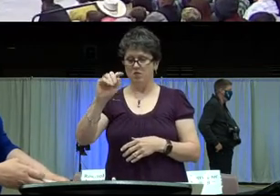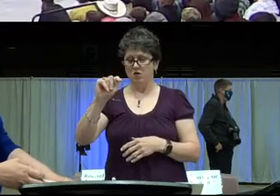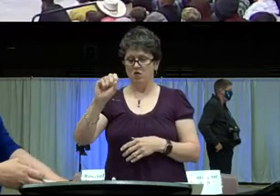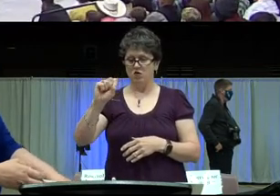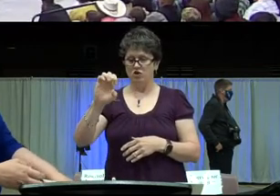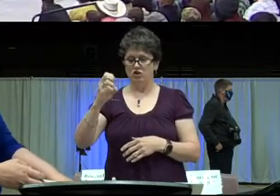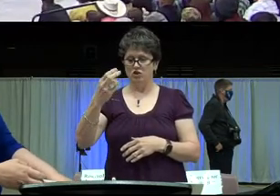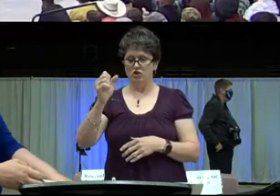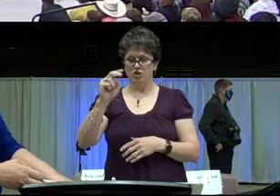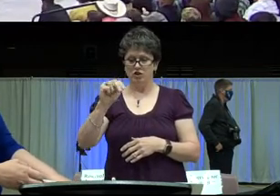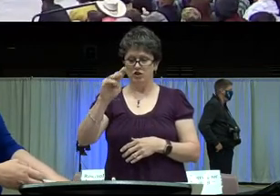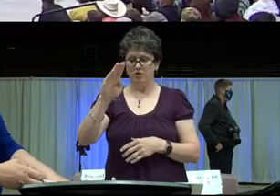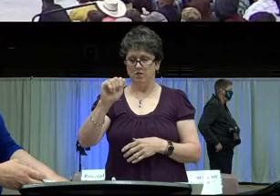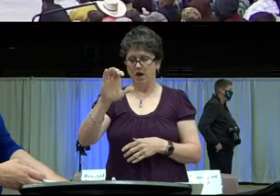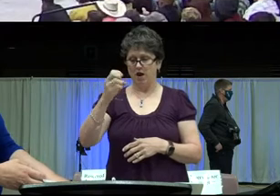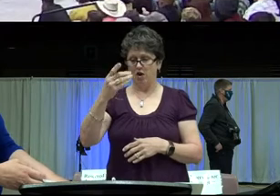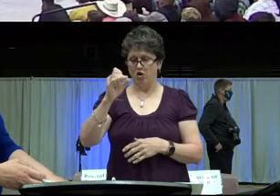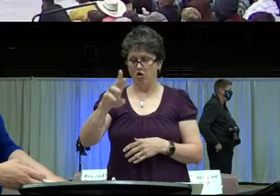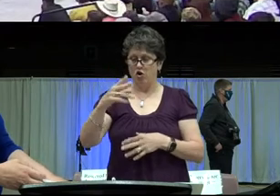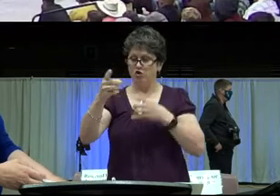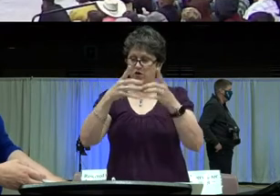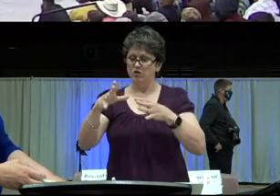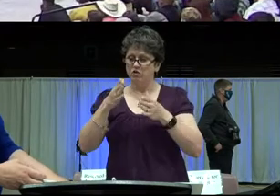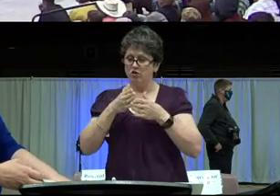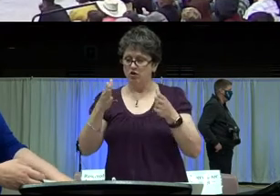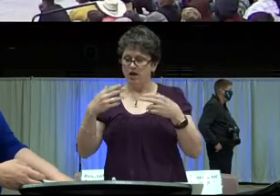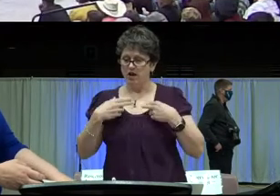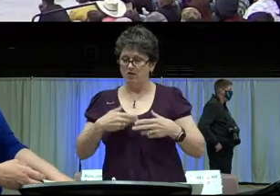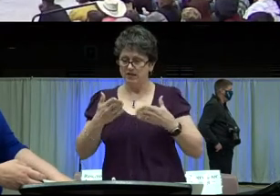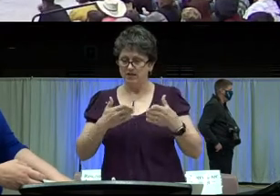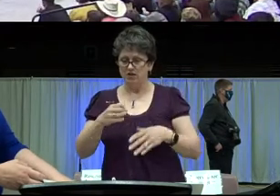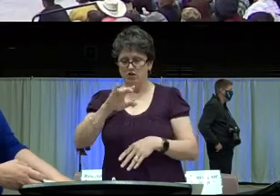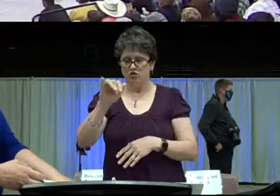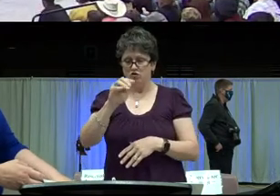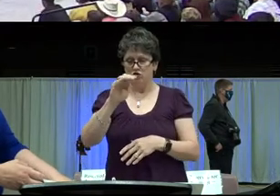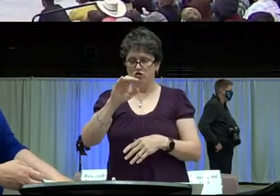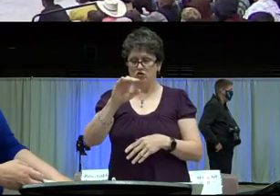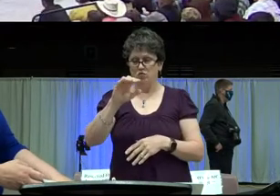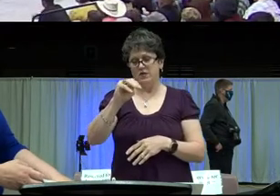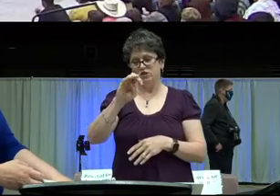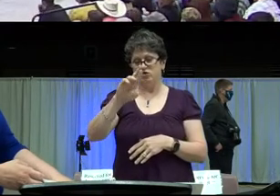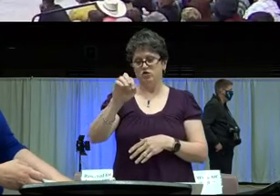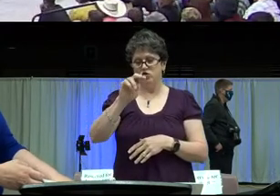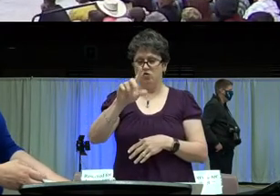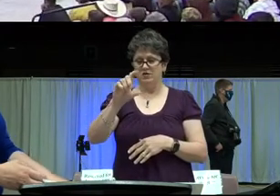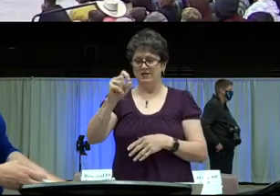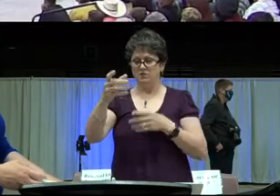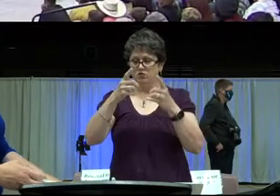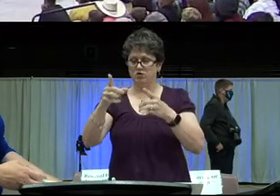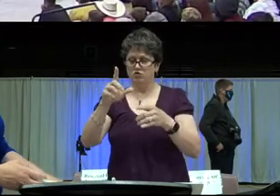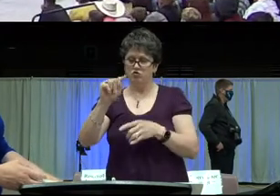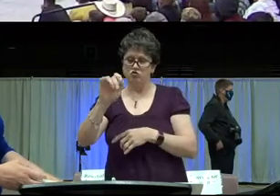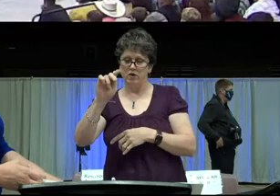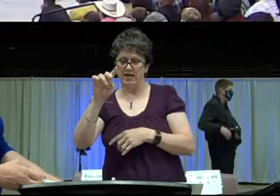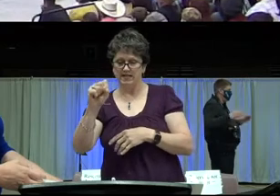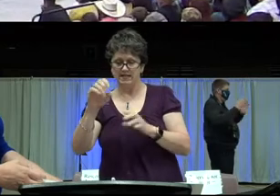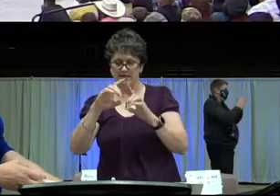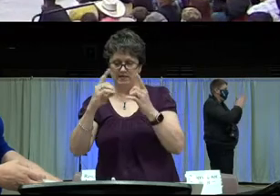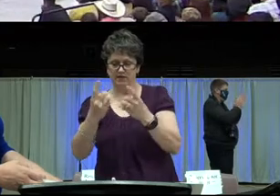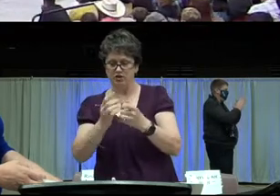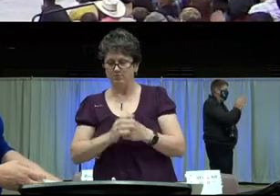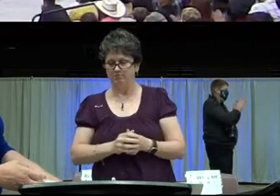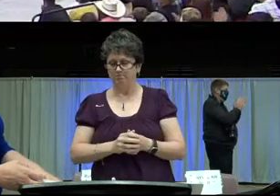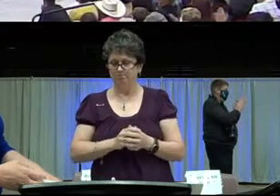Mechenbaker, Director, General Studies Division. Mr. Joel Sims, Director, Trades Division.